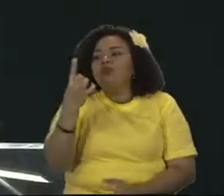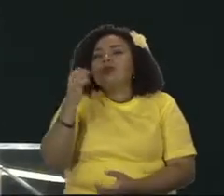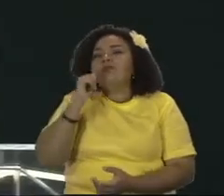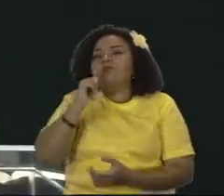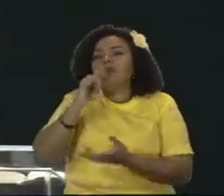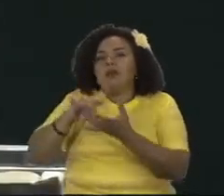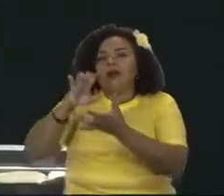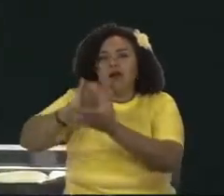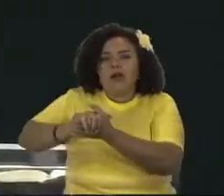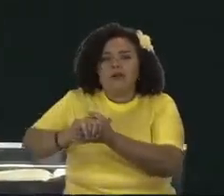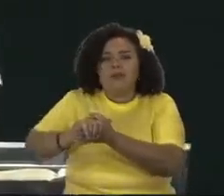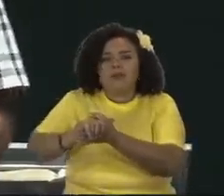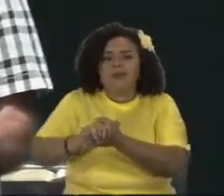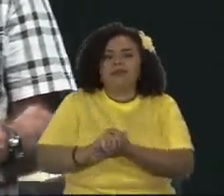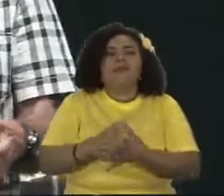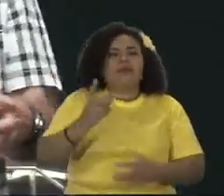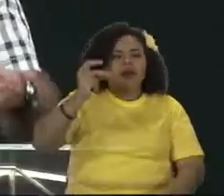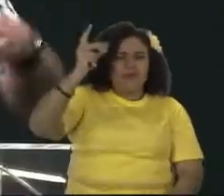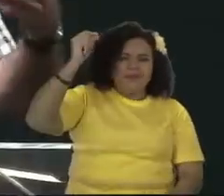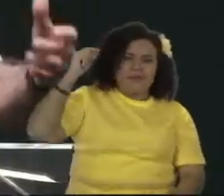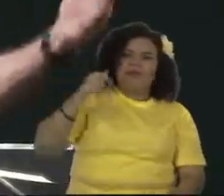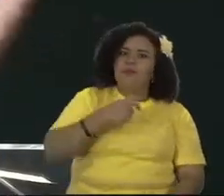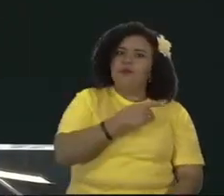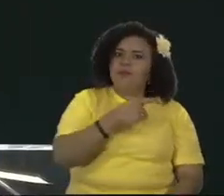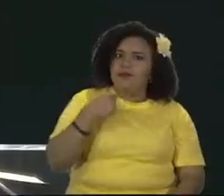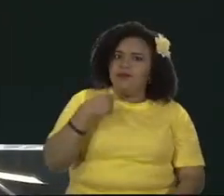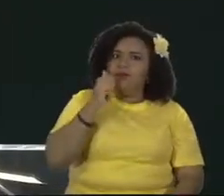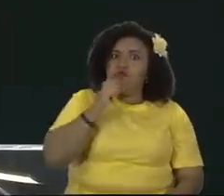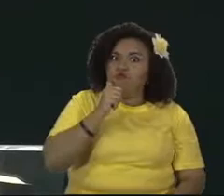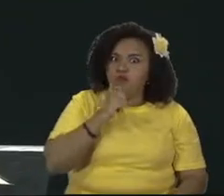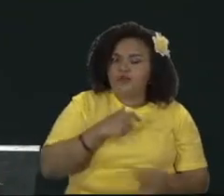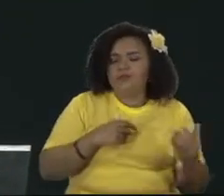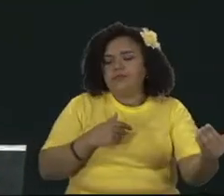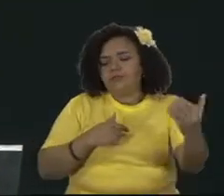didn't like the affirmation that I've told, that the